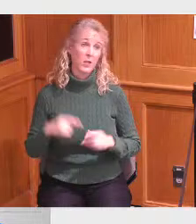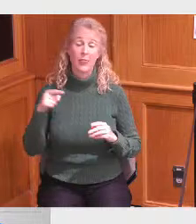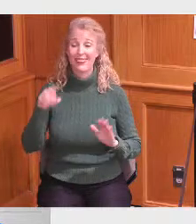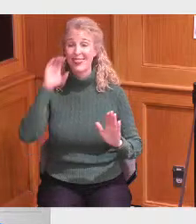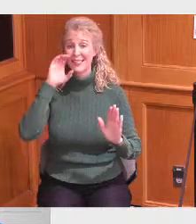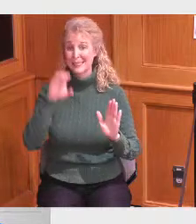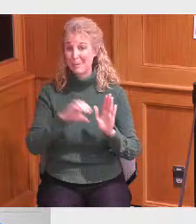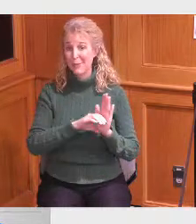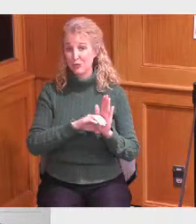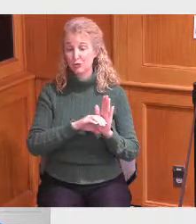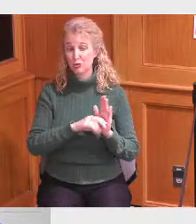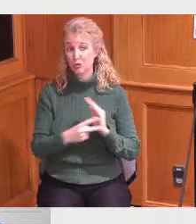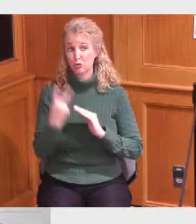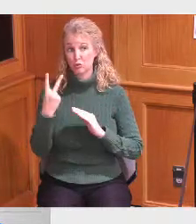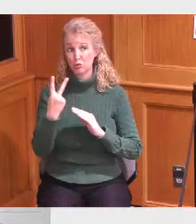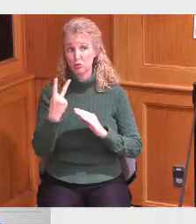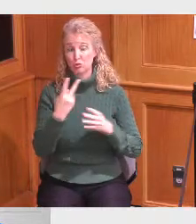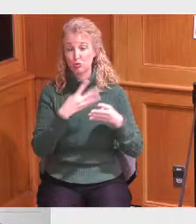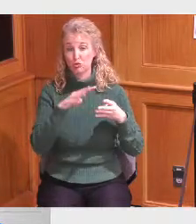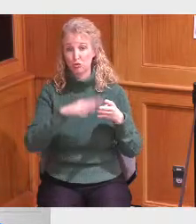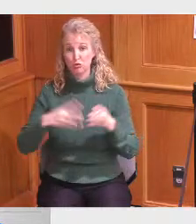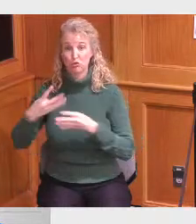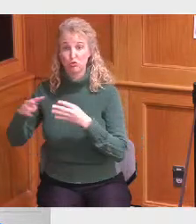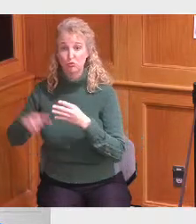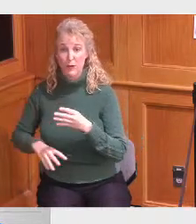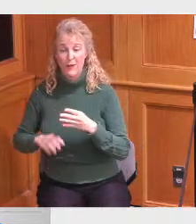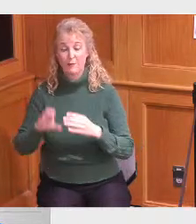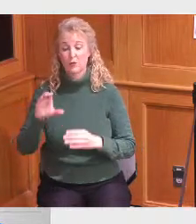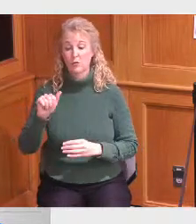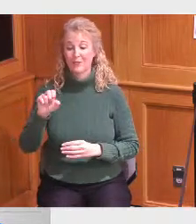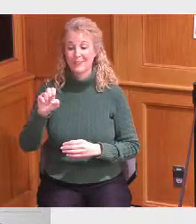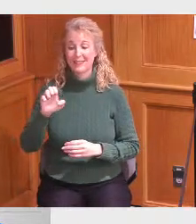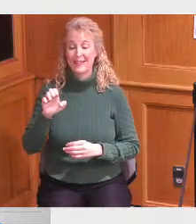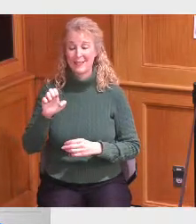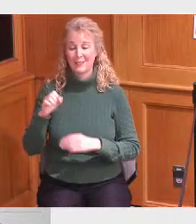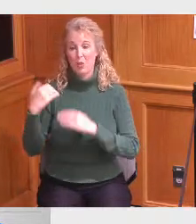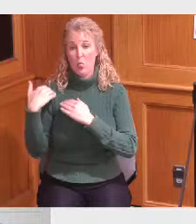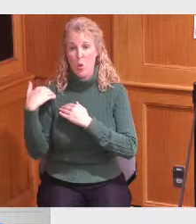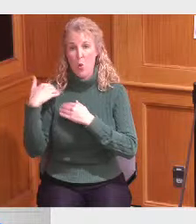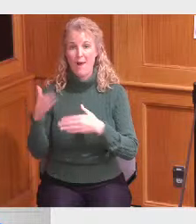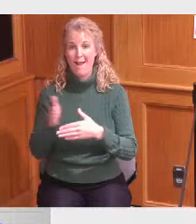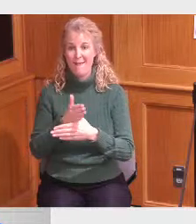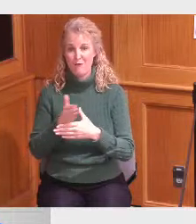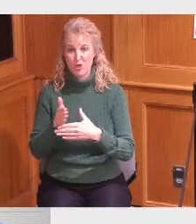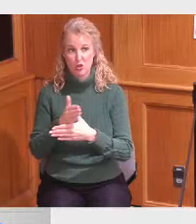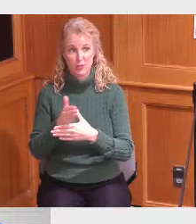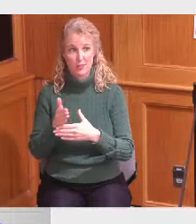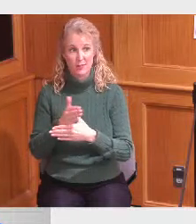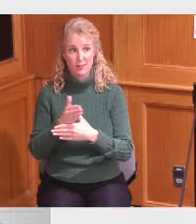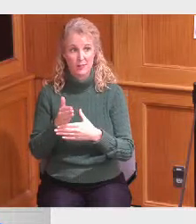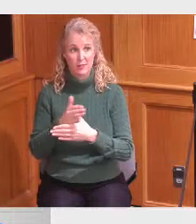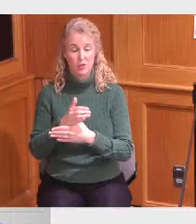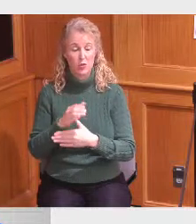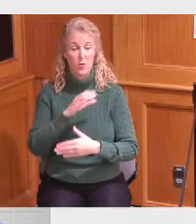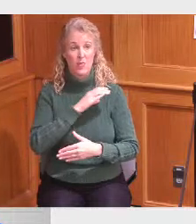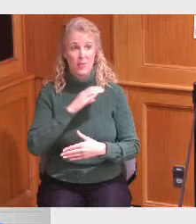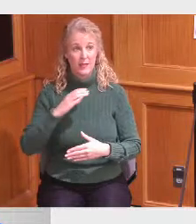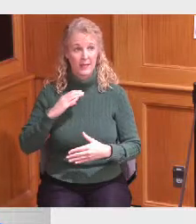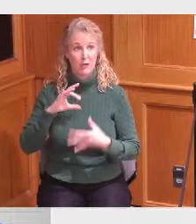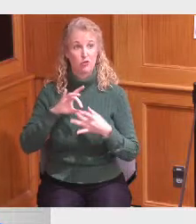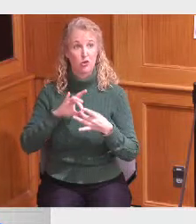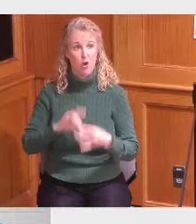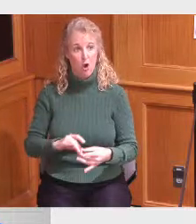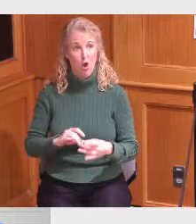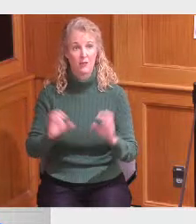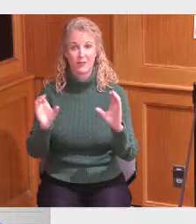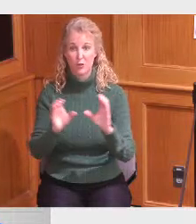This slide talks about caseload averages. So if you look at the top slide, you're going to look at what the Council on Accreditation recommends